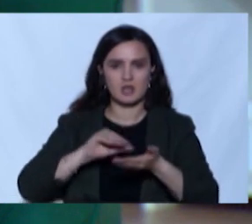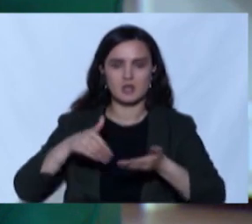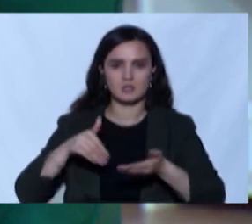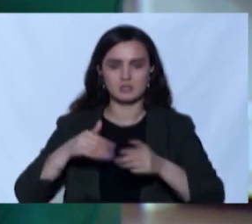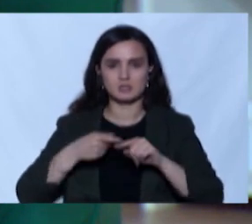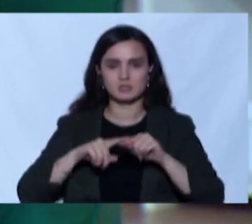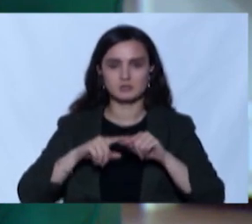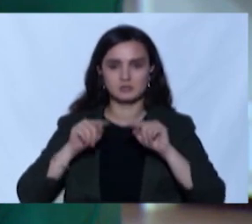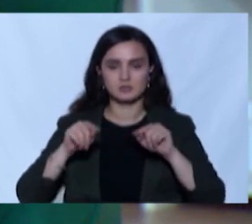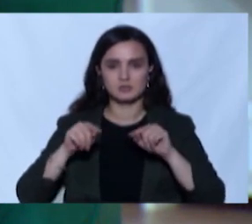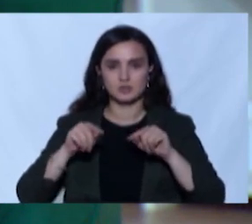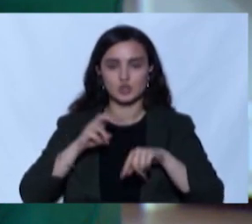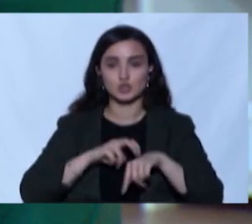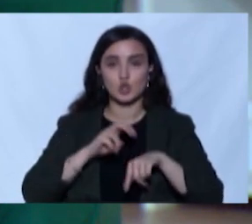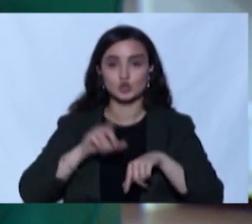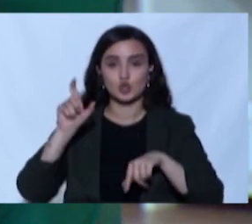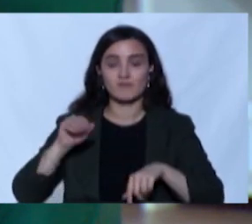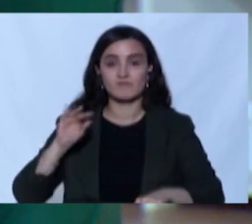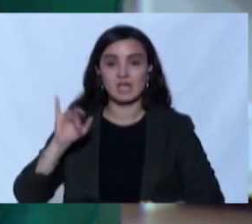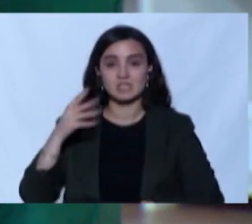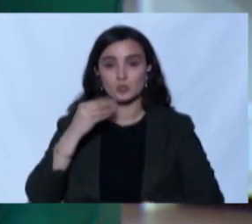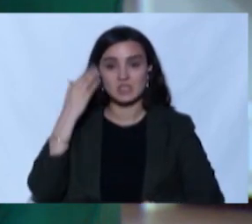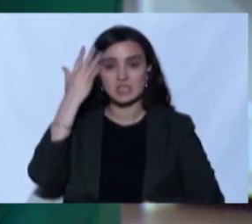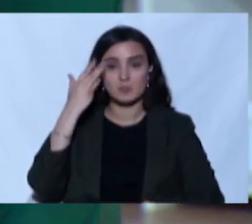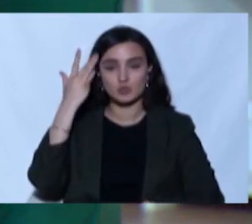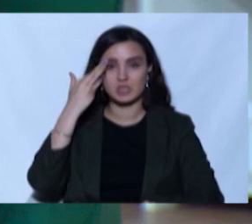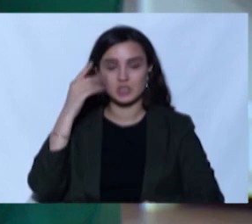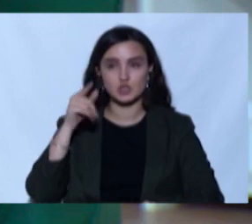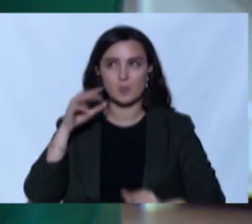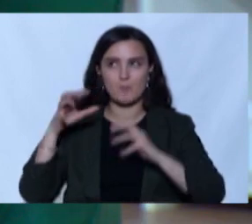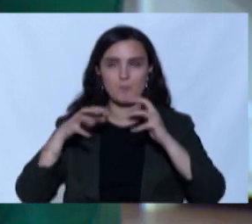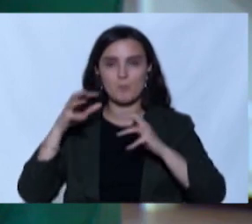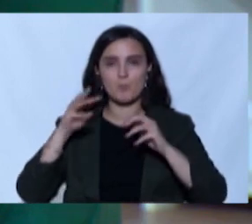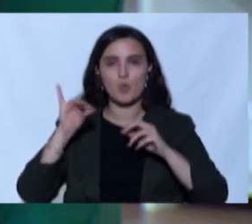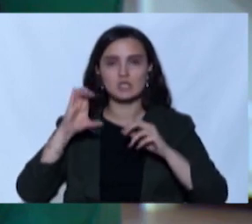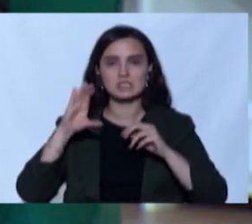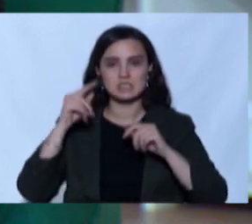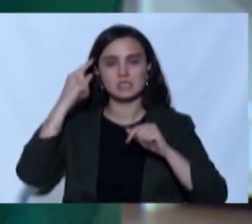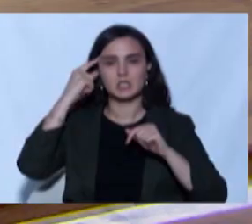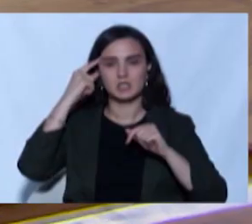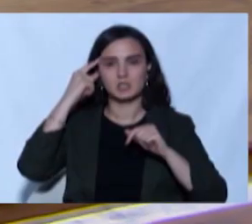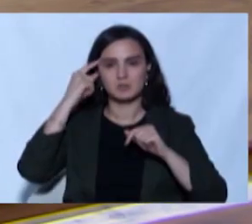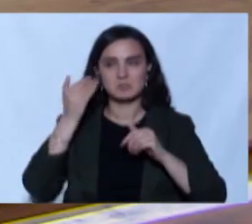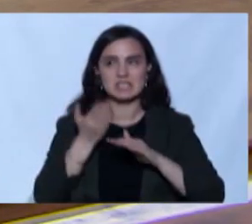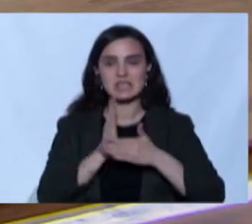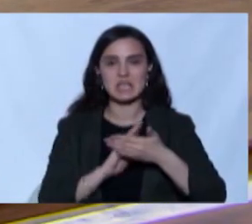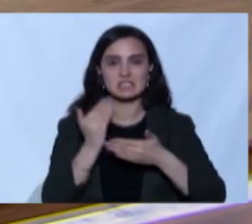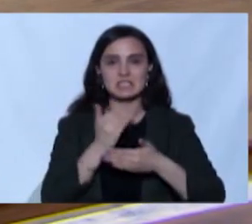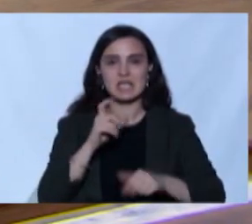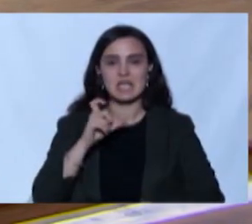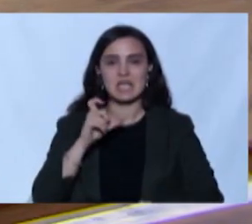figment of Dr. Frankenstein's imagination, and in fact this monster is a part of his